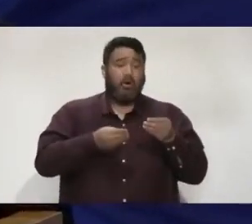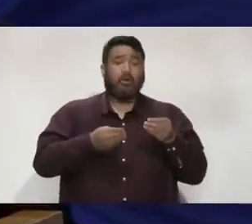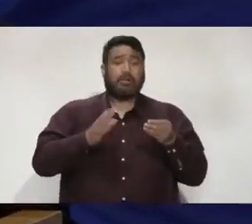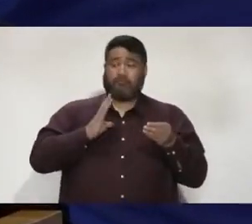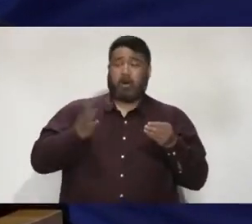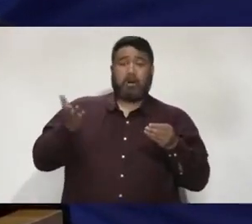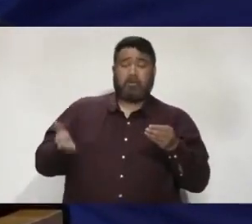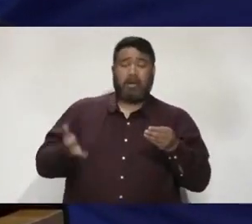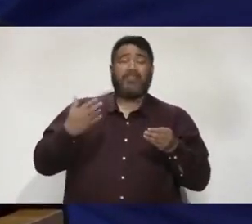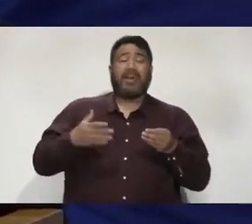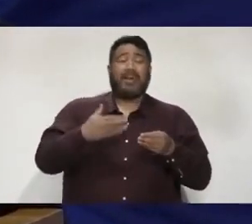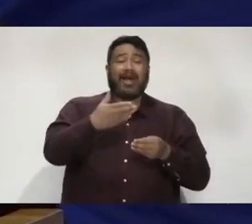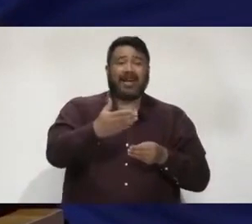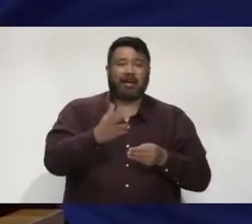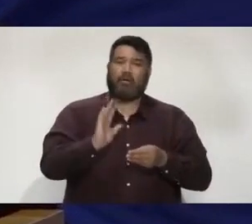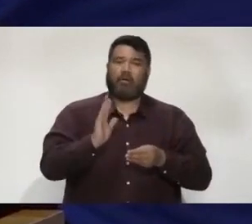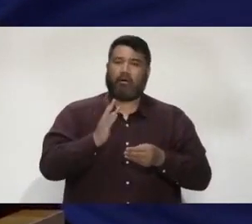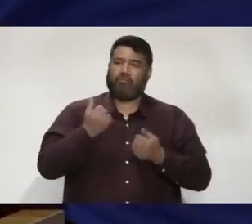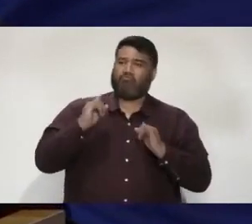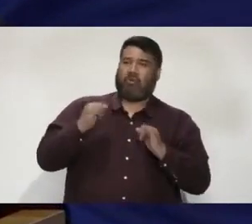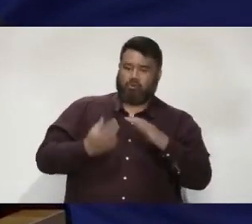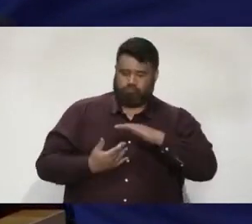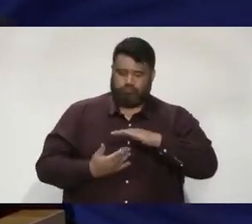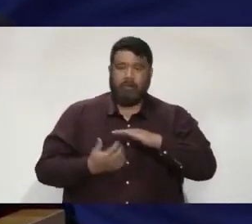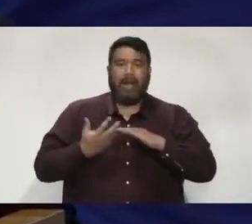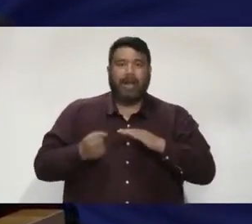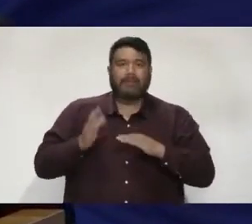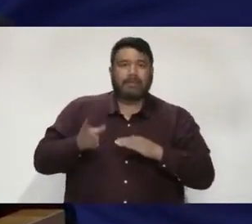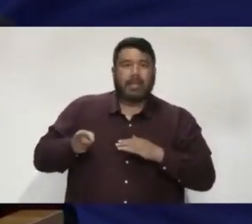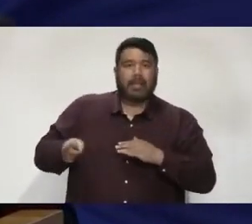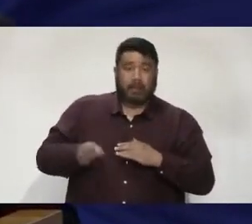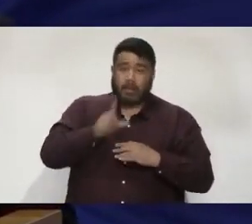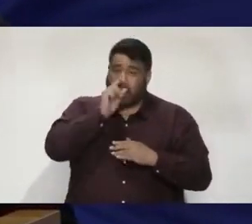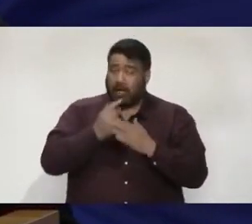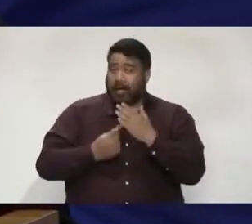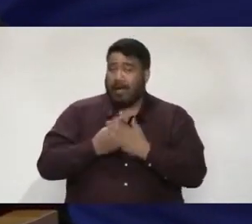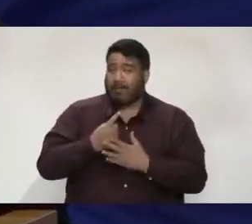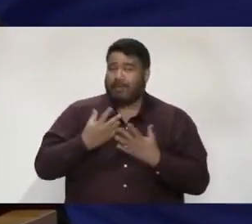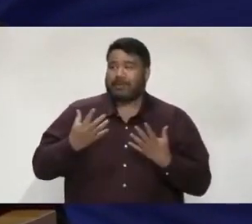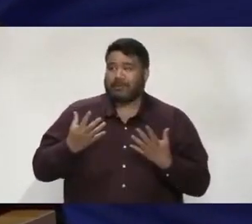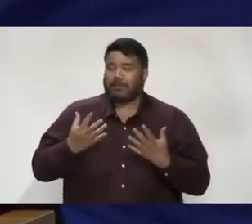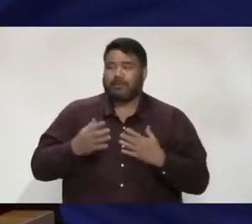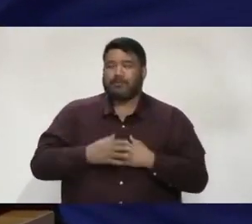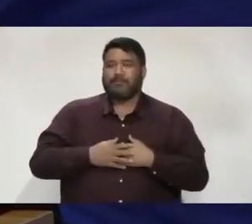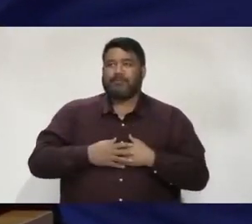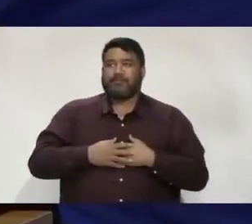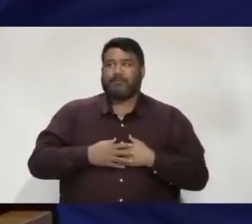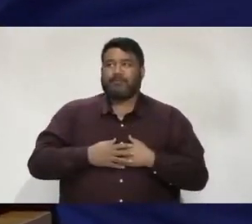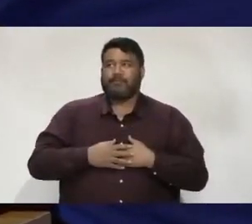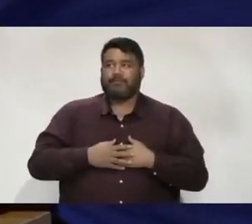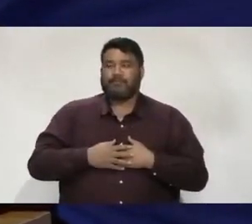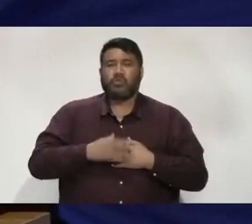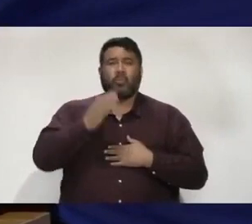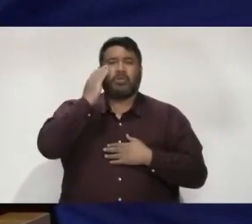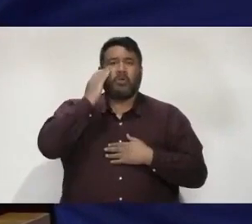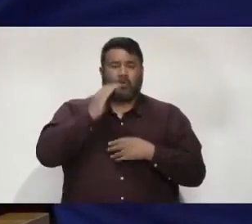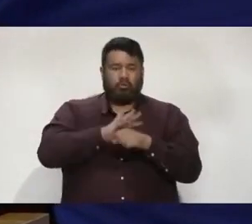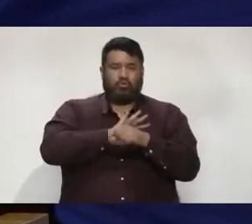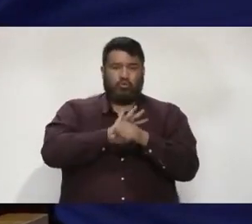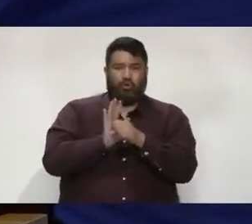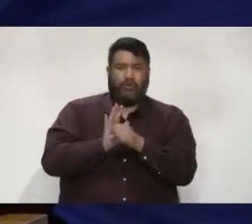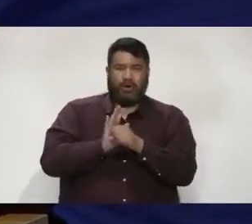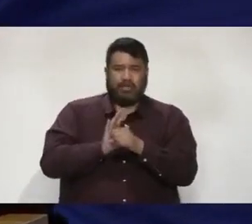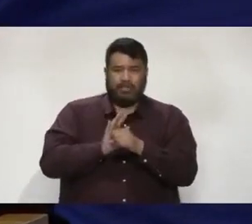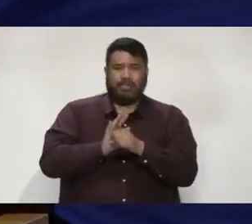to determine when it is that someone can be released. That's very much around symptoms and what we know about the virus and what